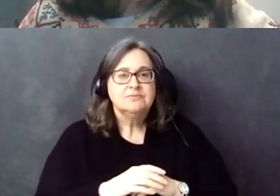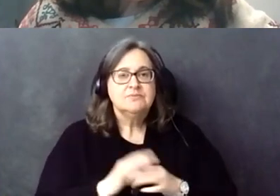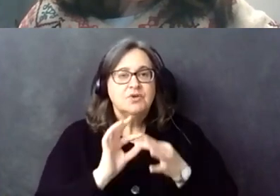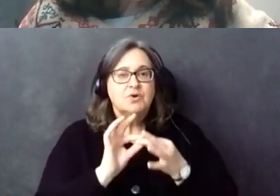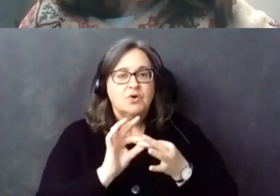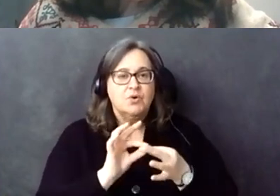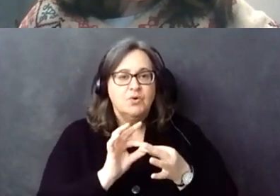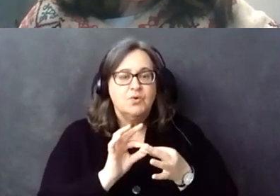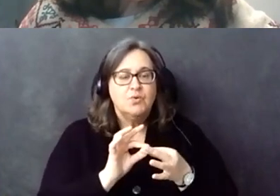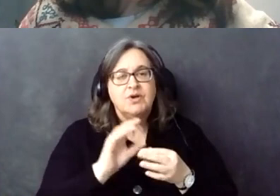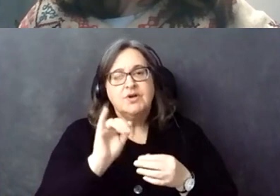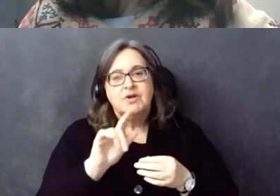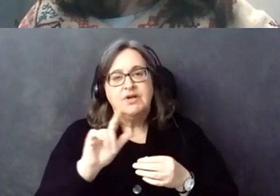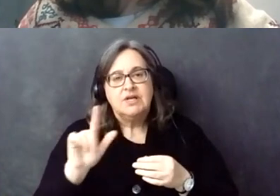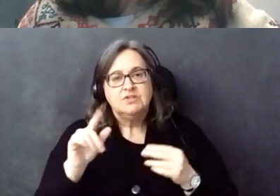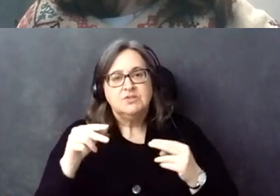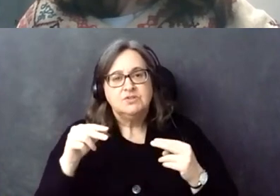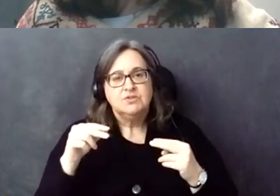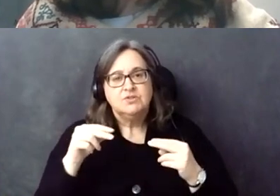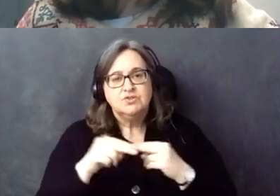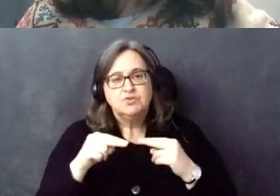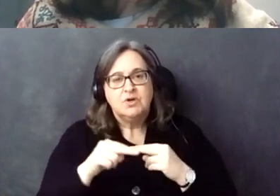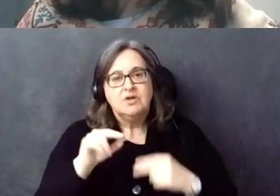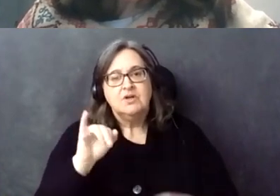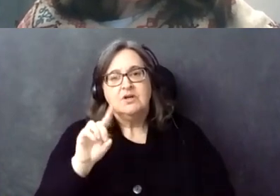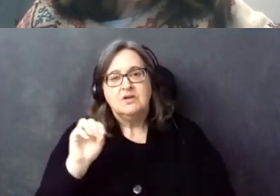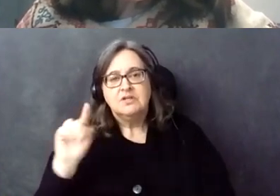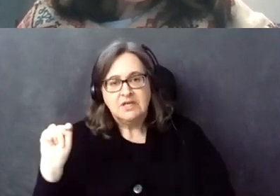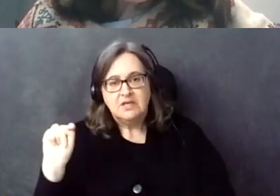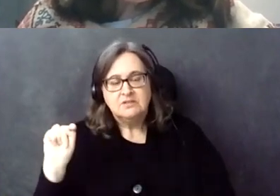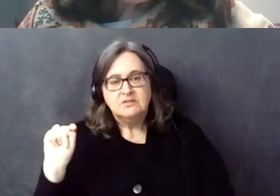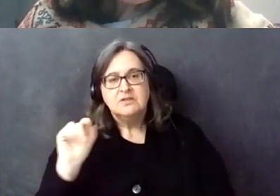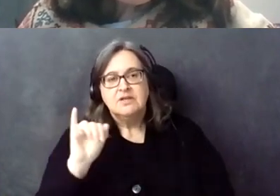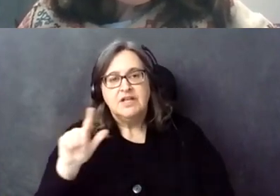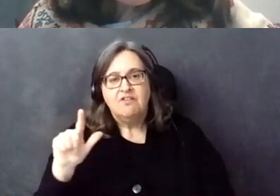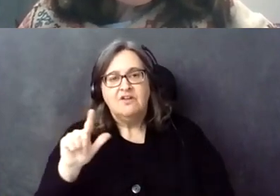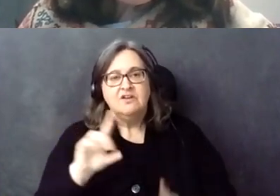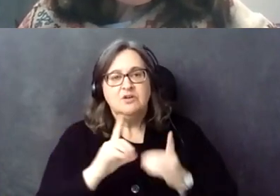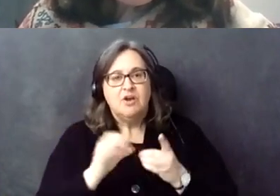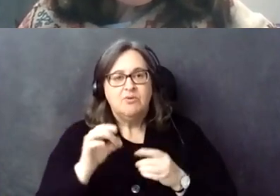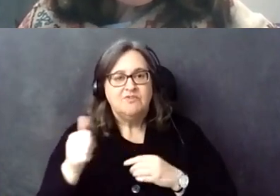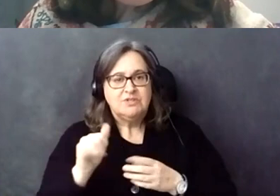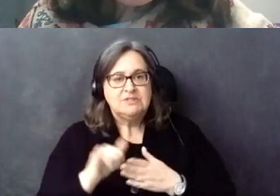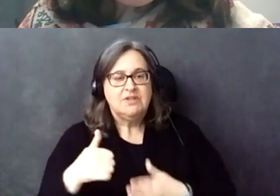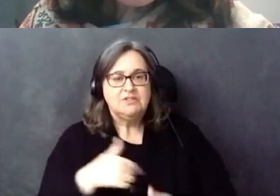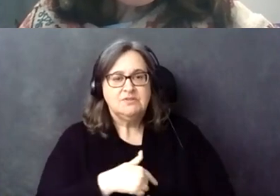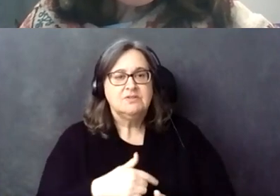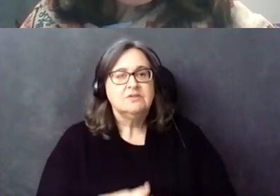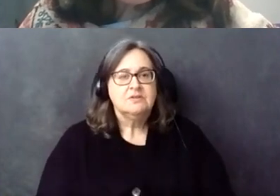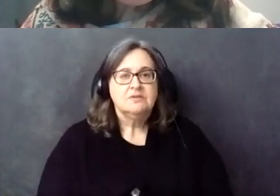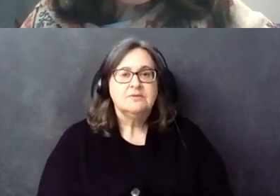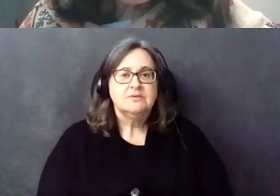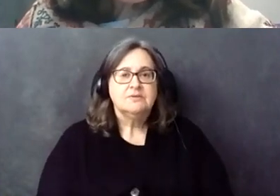to the toll, Illinois toll, or IDOT, Illinois Department of Transportation, then that's us, okay? So,